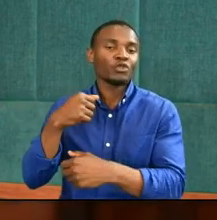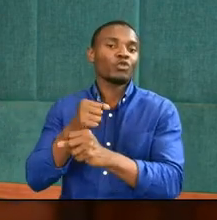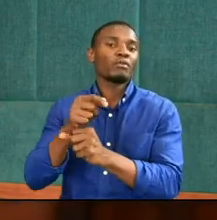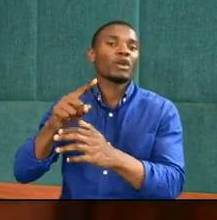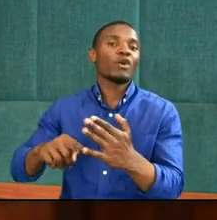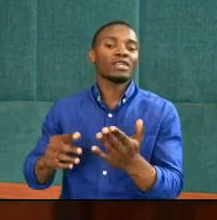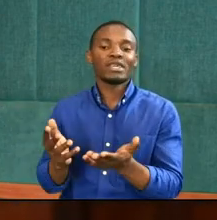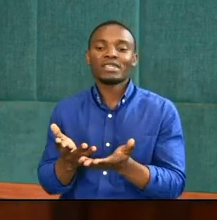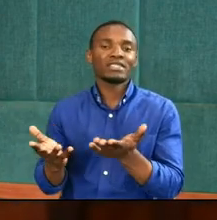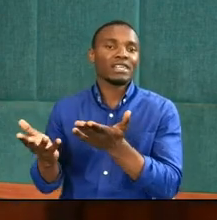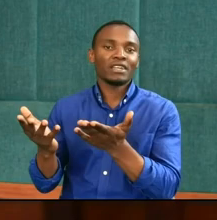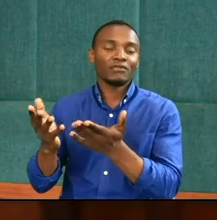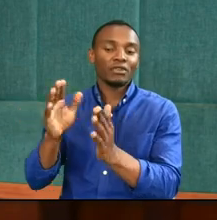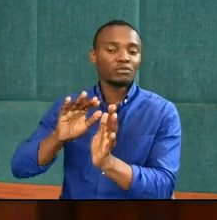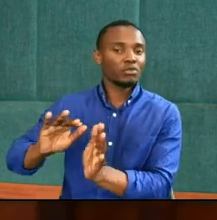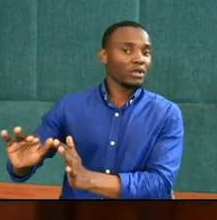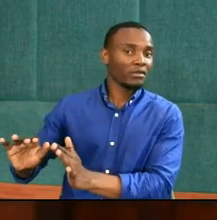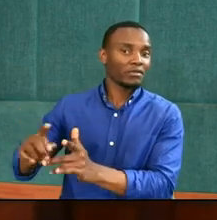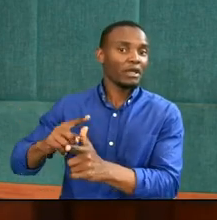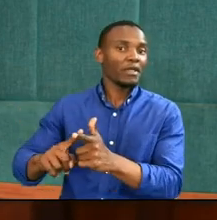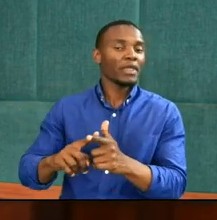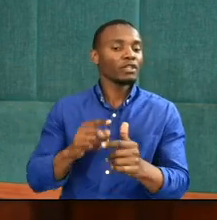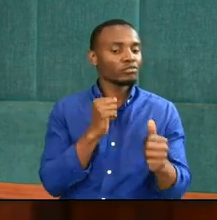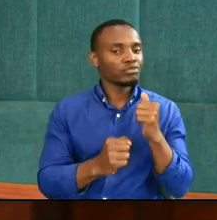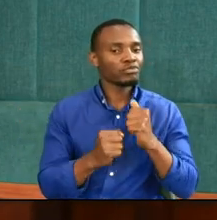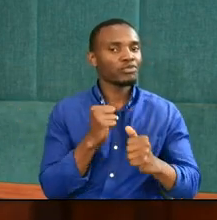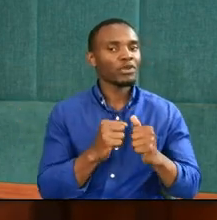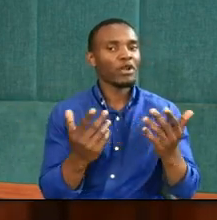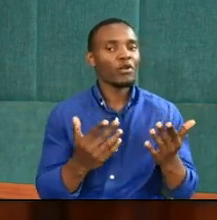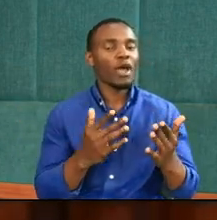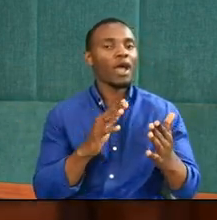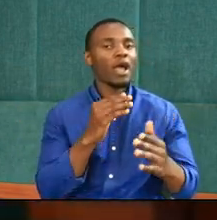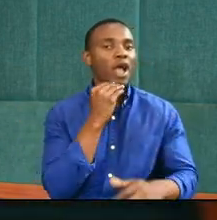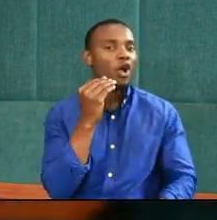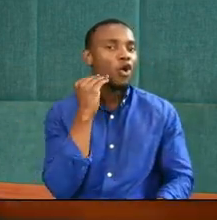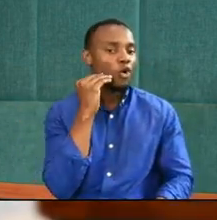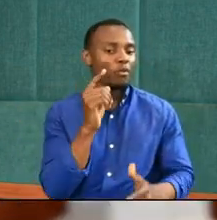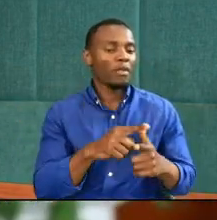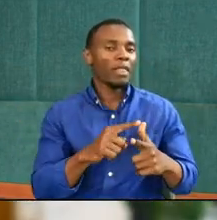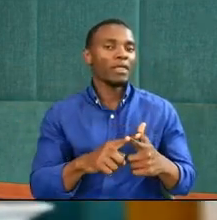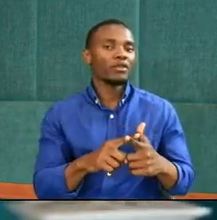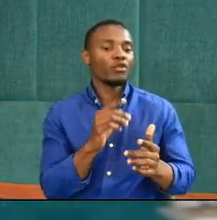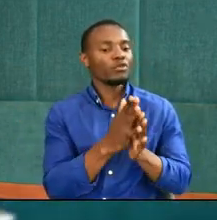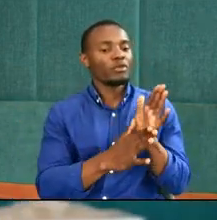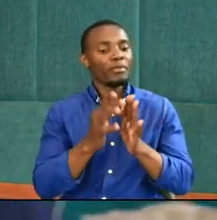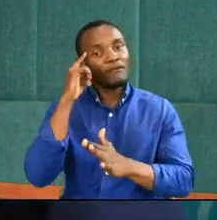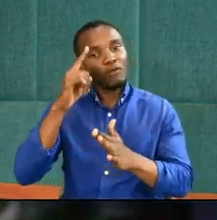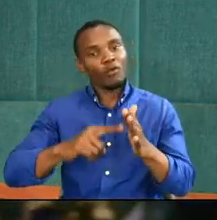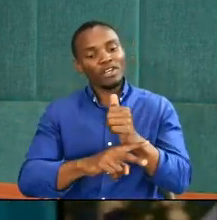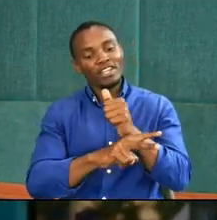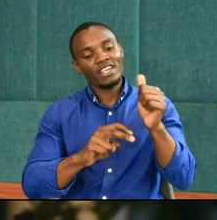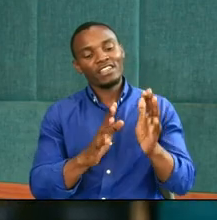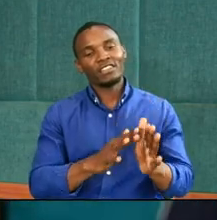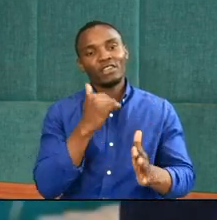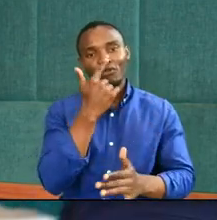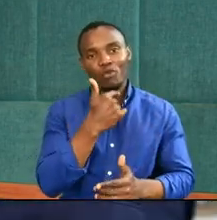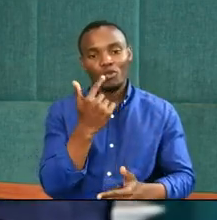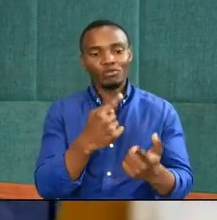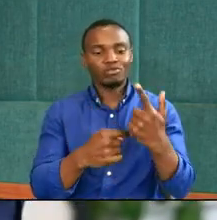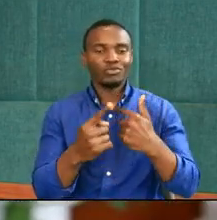the sacrifice to run home, amen, and to prepare for the thief.